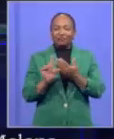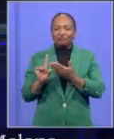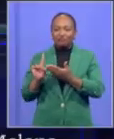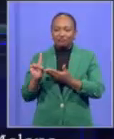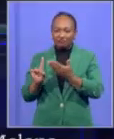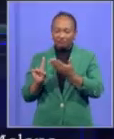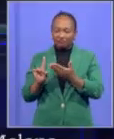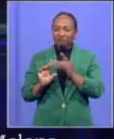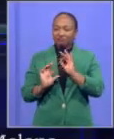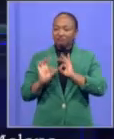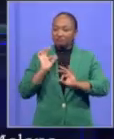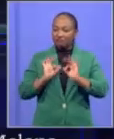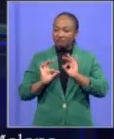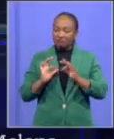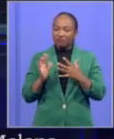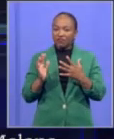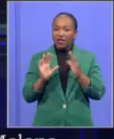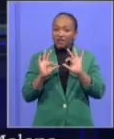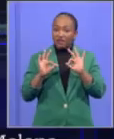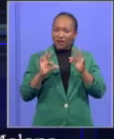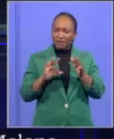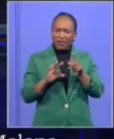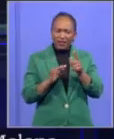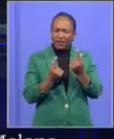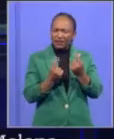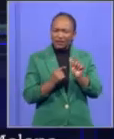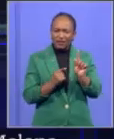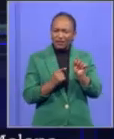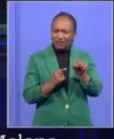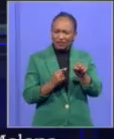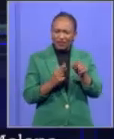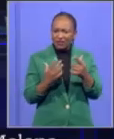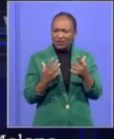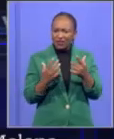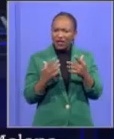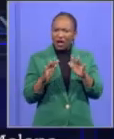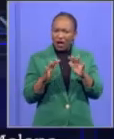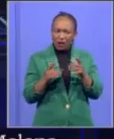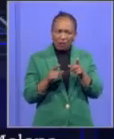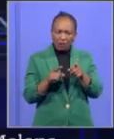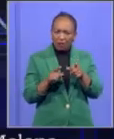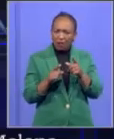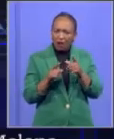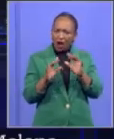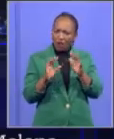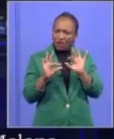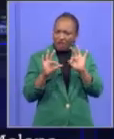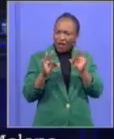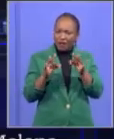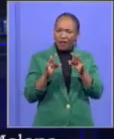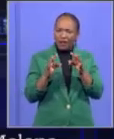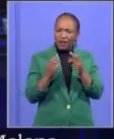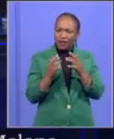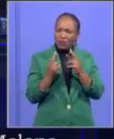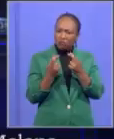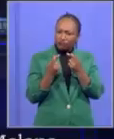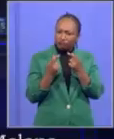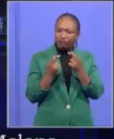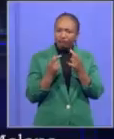ho leka o tlisa kutlwisiso hore jwalo ka lelapa le etsa eng hore le dule ka tsela eo re bonang le dutse ka yona le kopane le